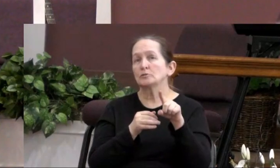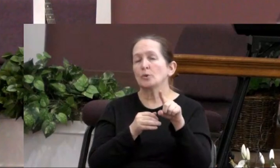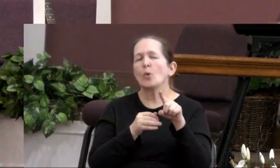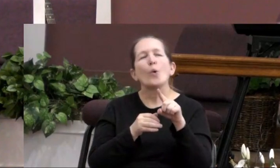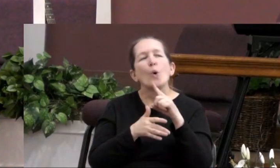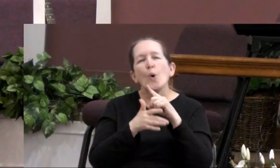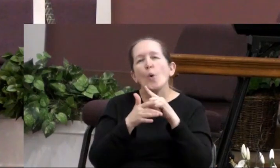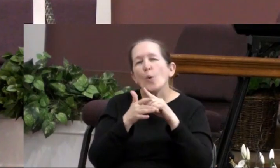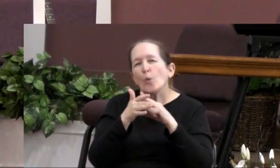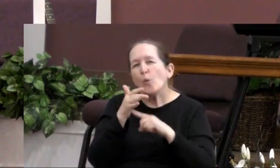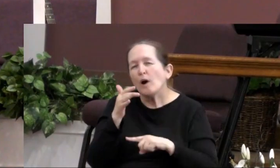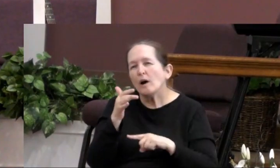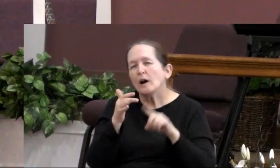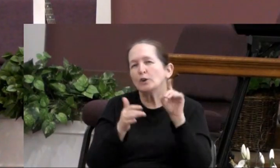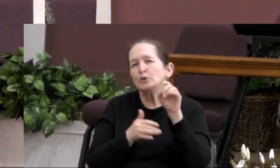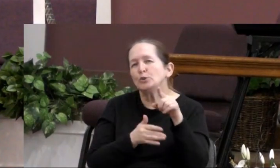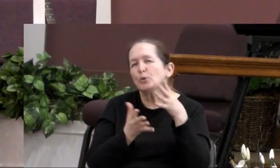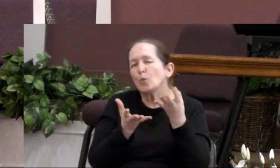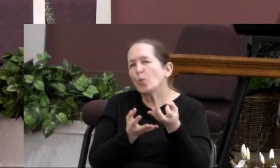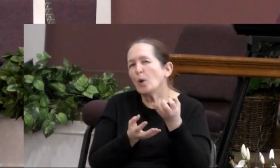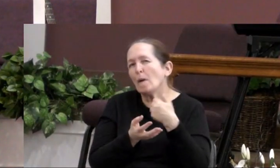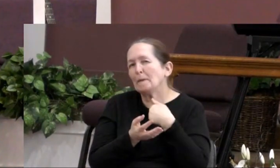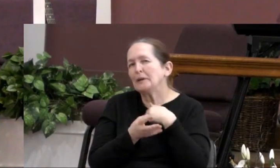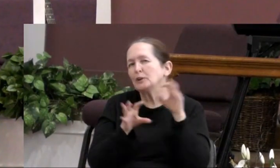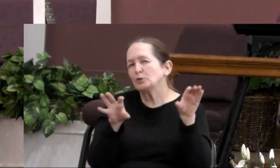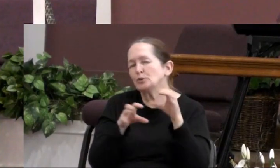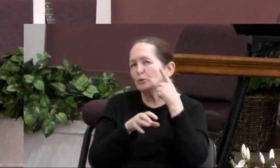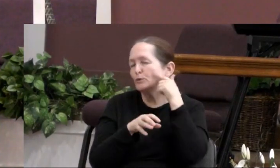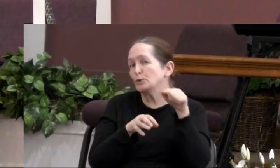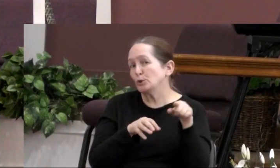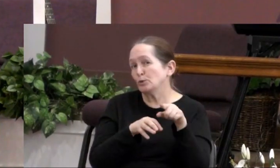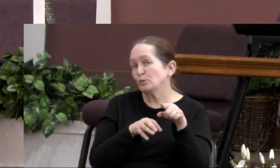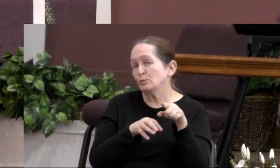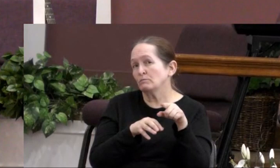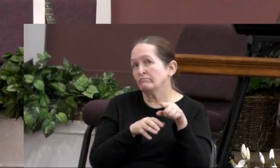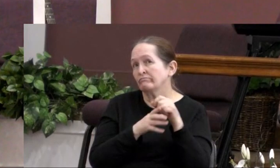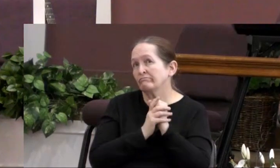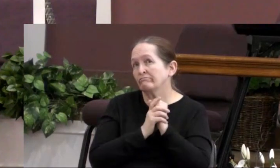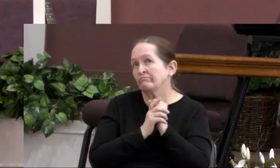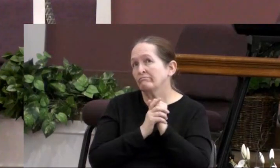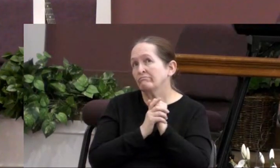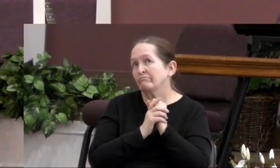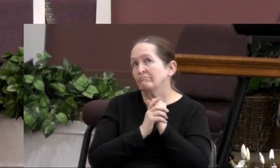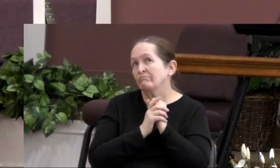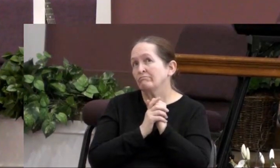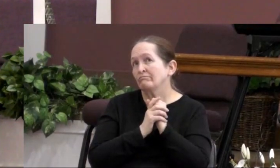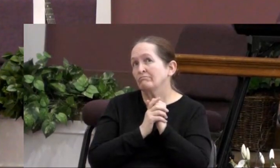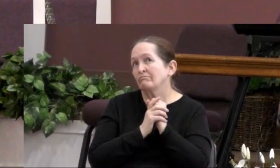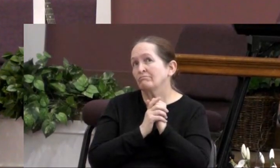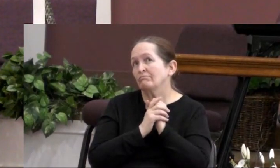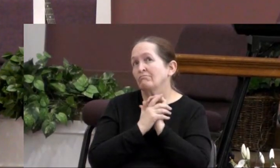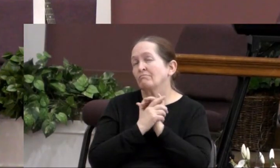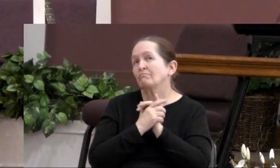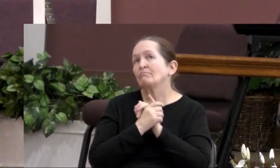What do you want me to do for you?